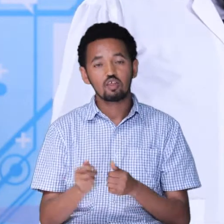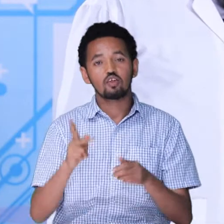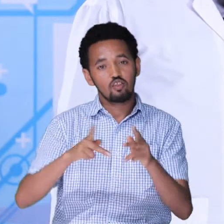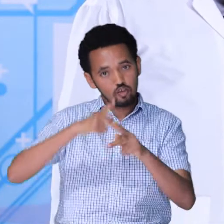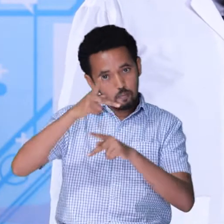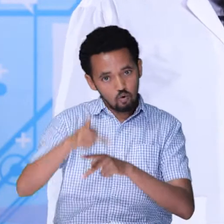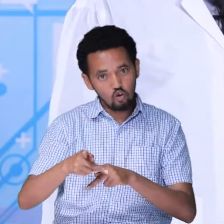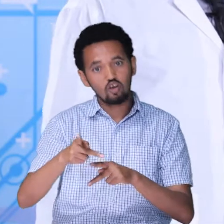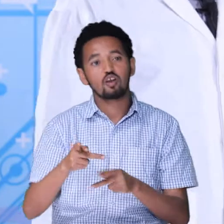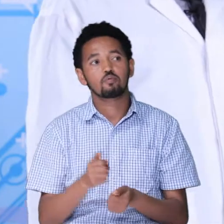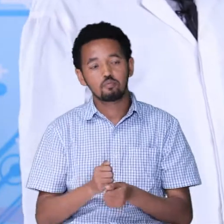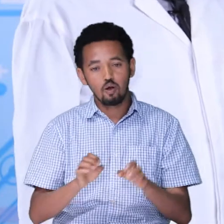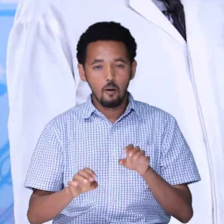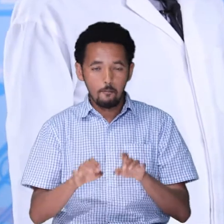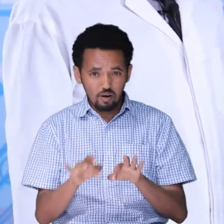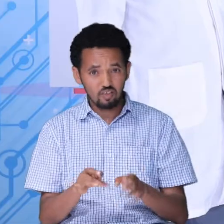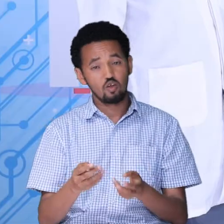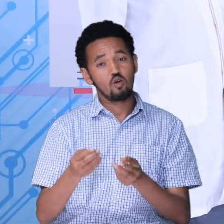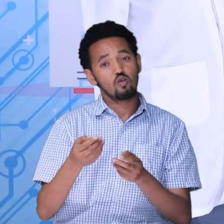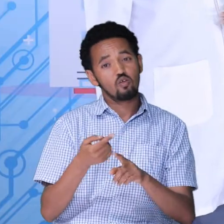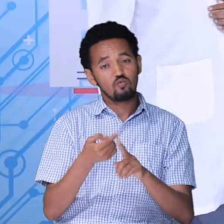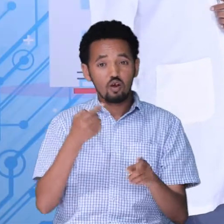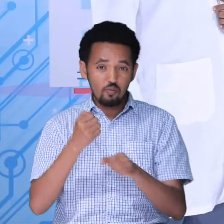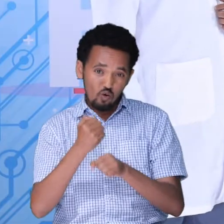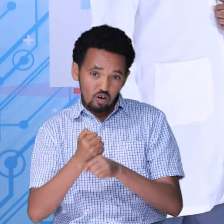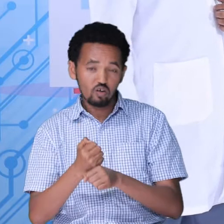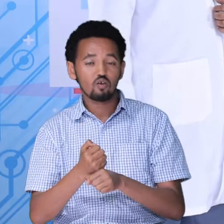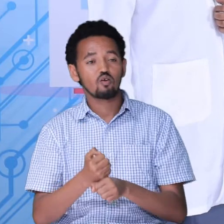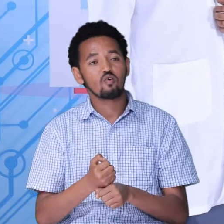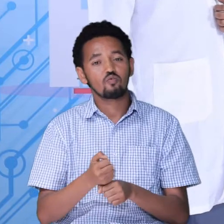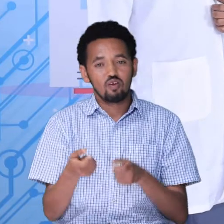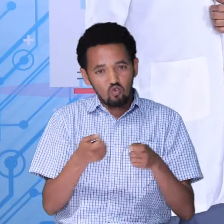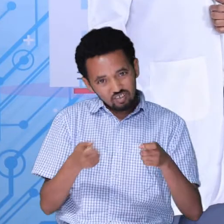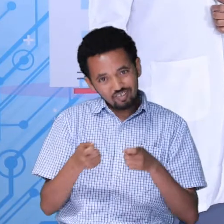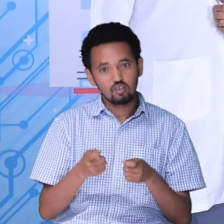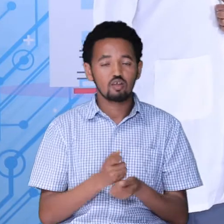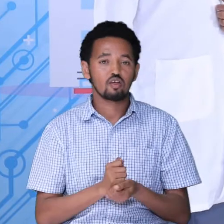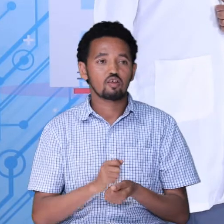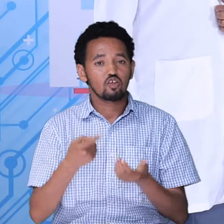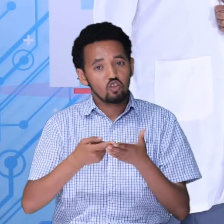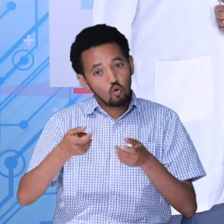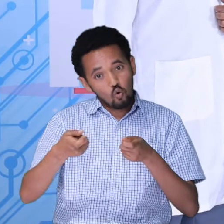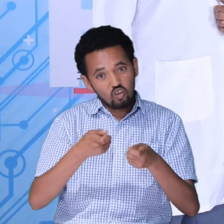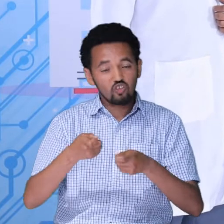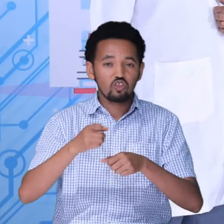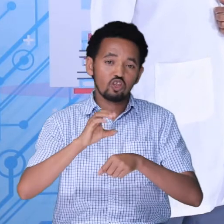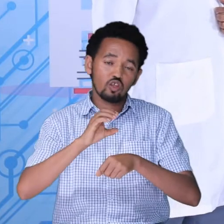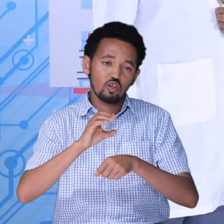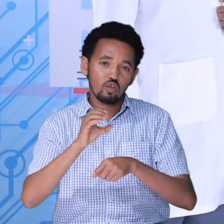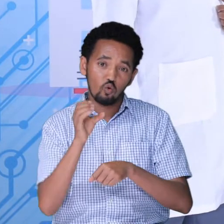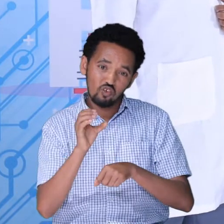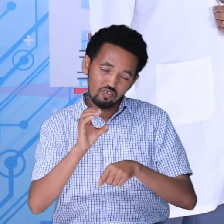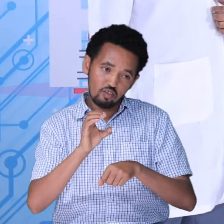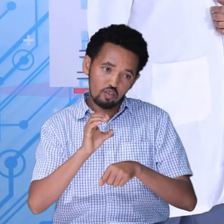programs, operate within framework of a constitution. As you know, constitution is a fundamental